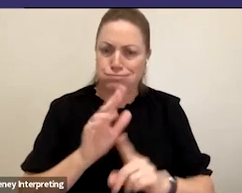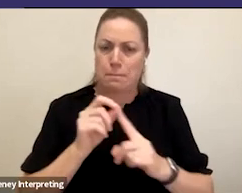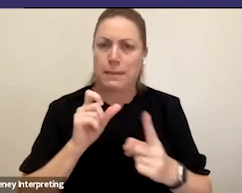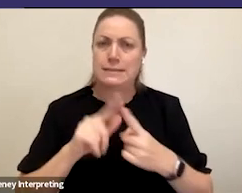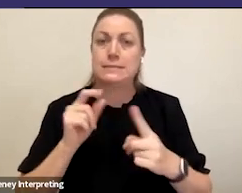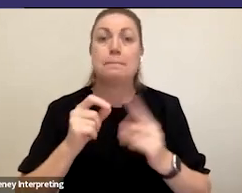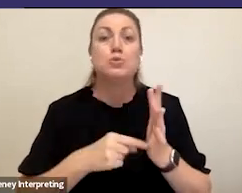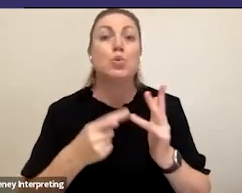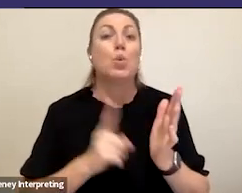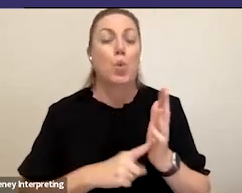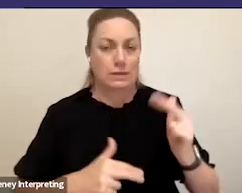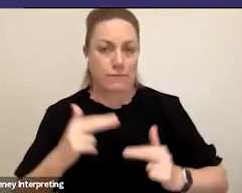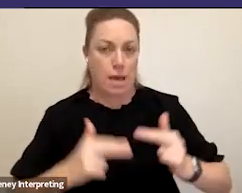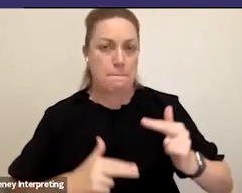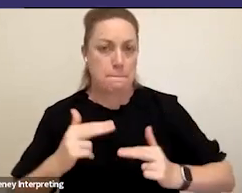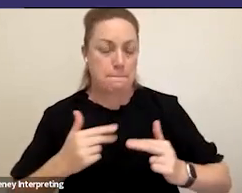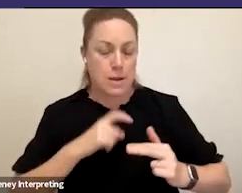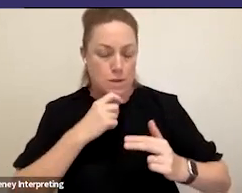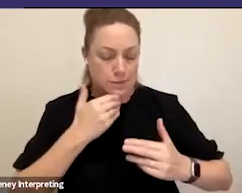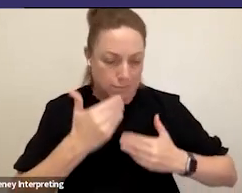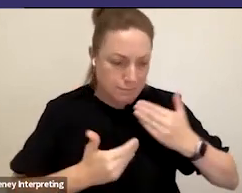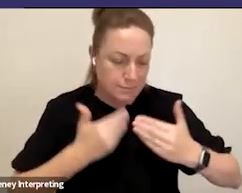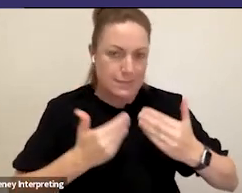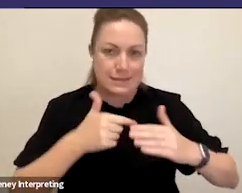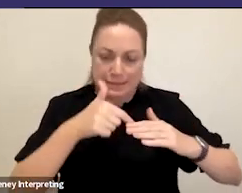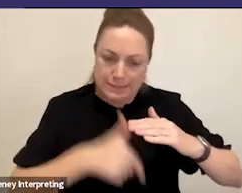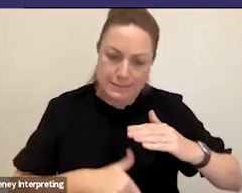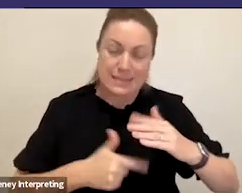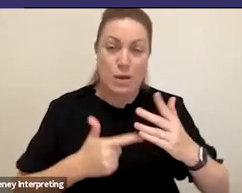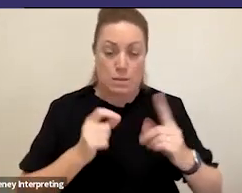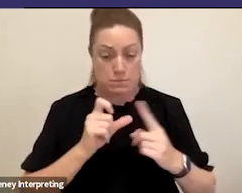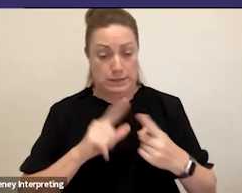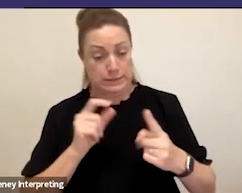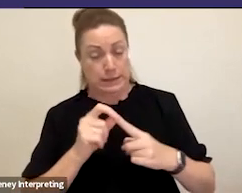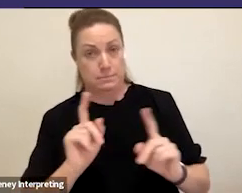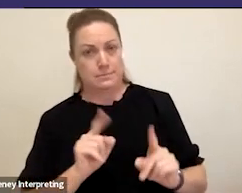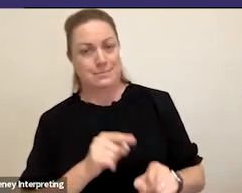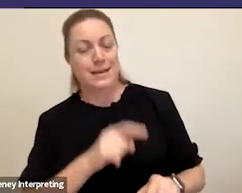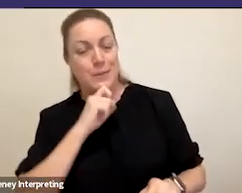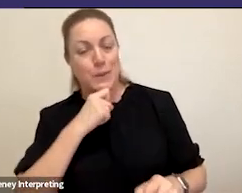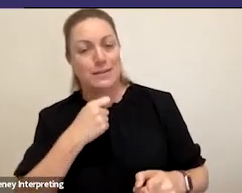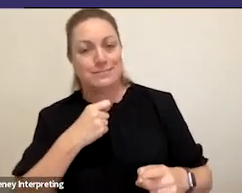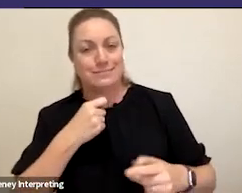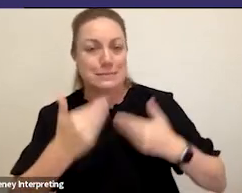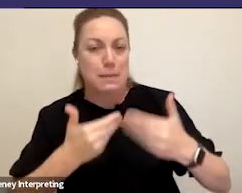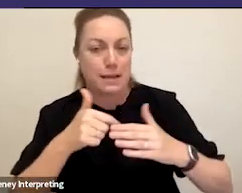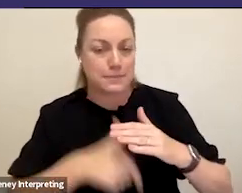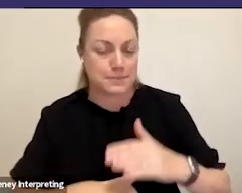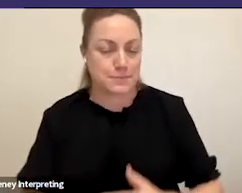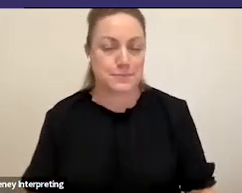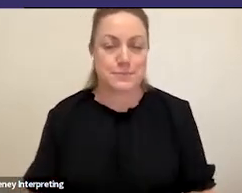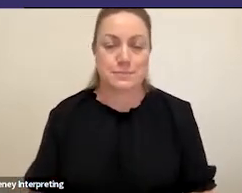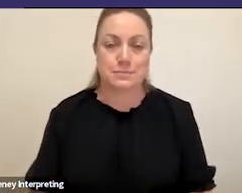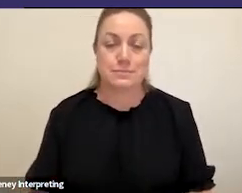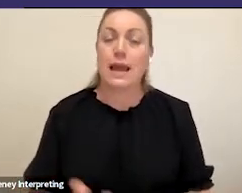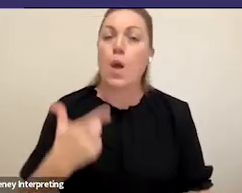being developed. And I promise I'll explain in a lot more depth what the PSEP tool actually is. But also